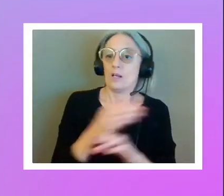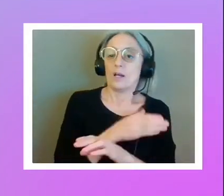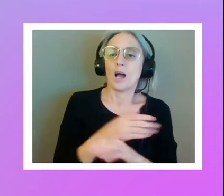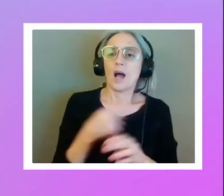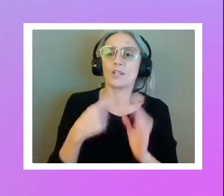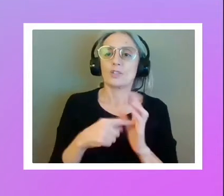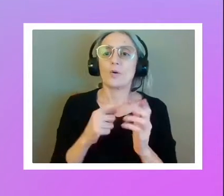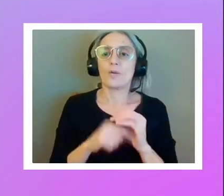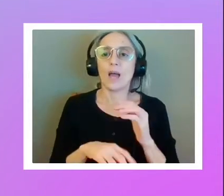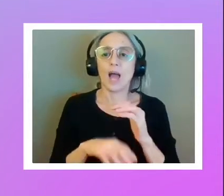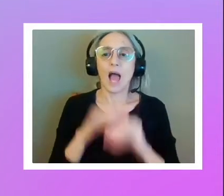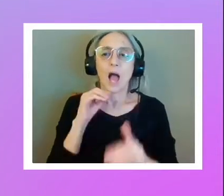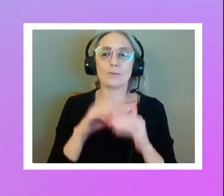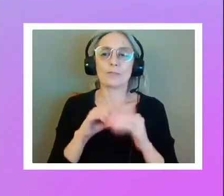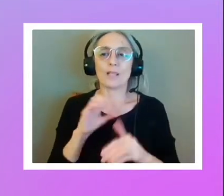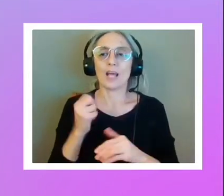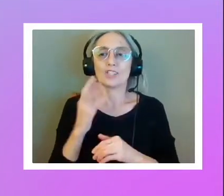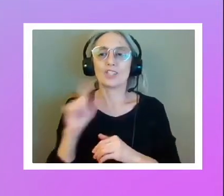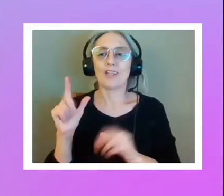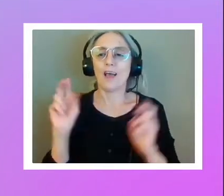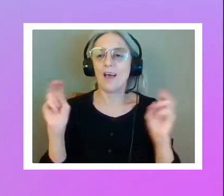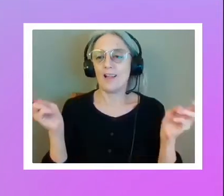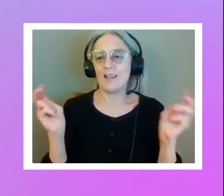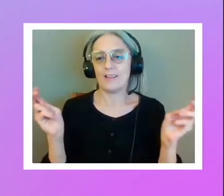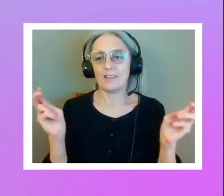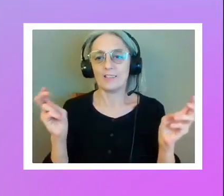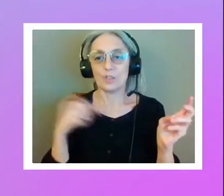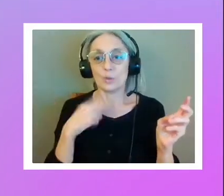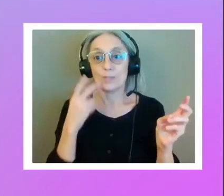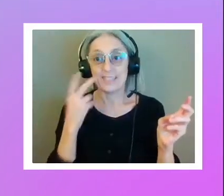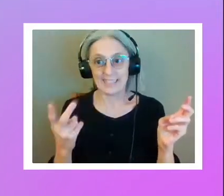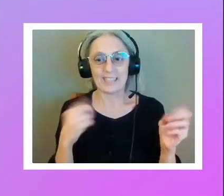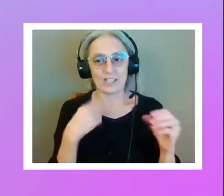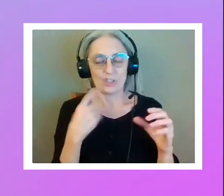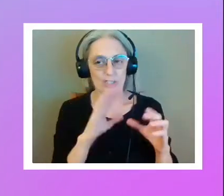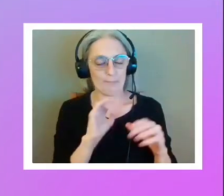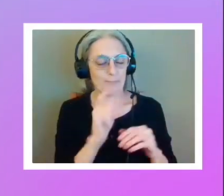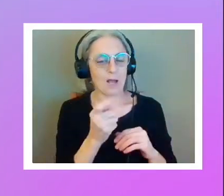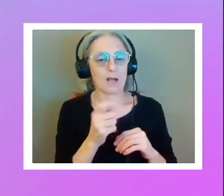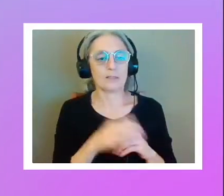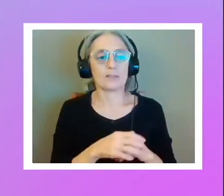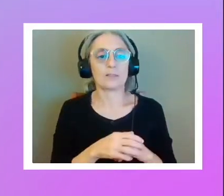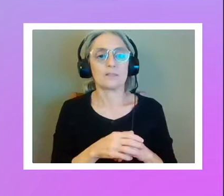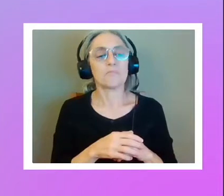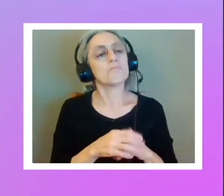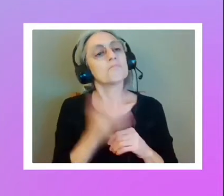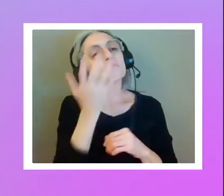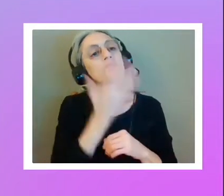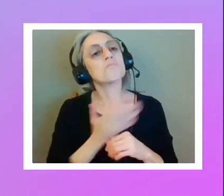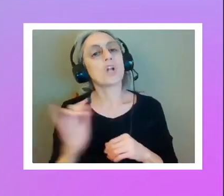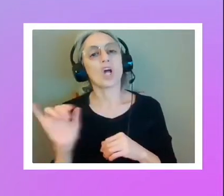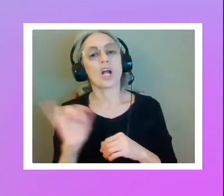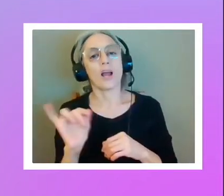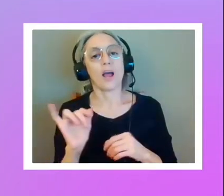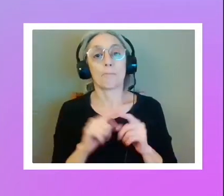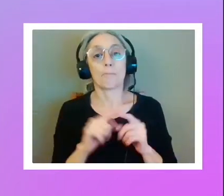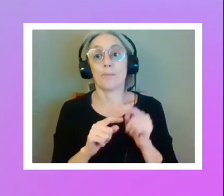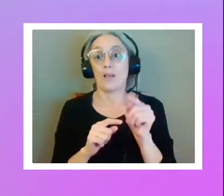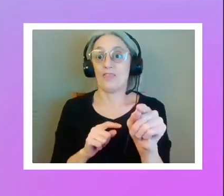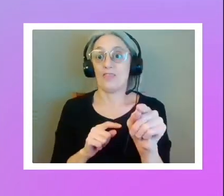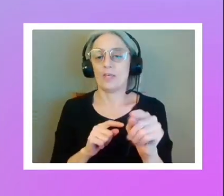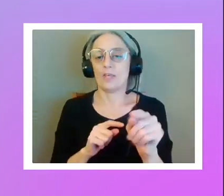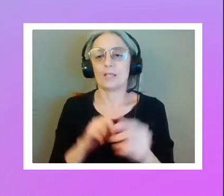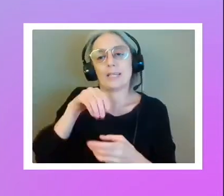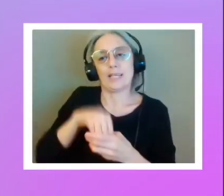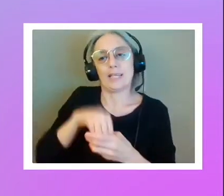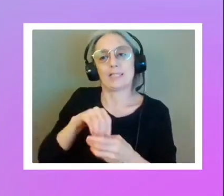your inbox, the visual aesthetics of an email communication. But what you have here is the inner